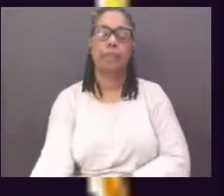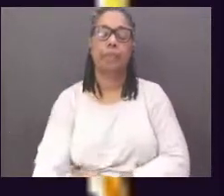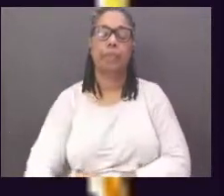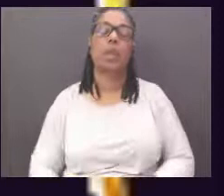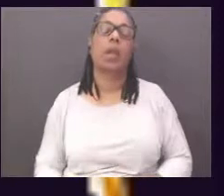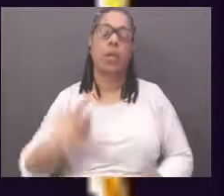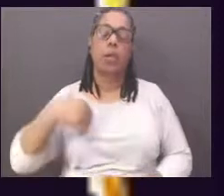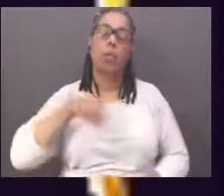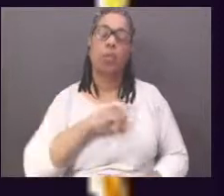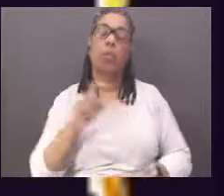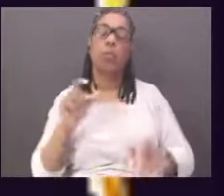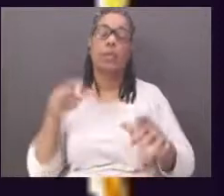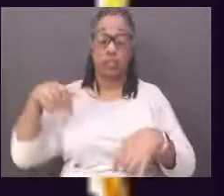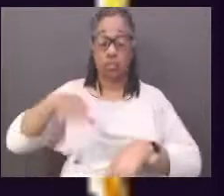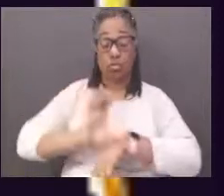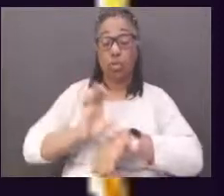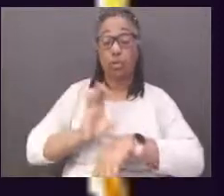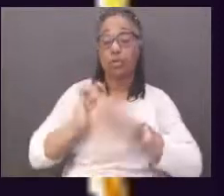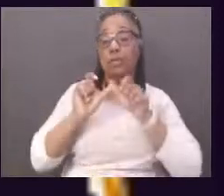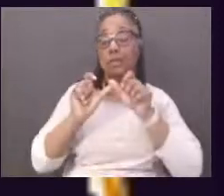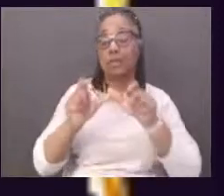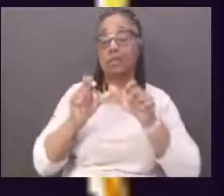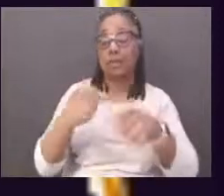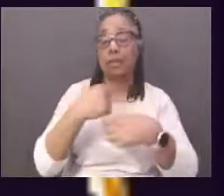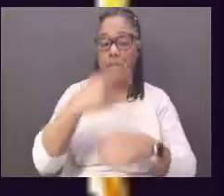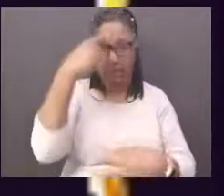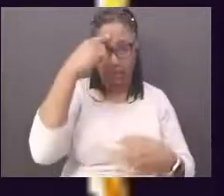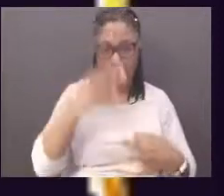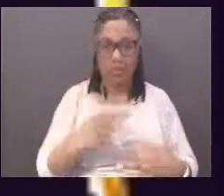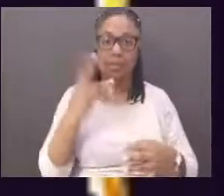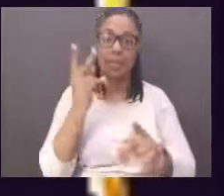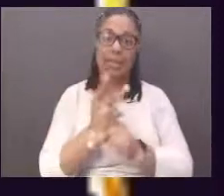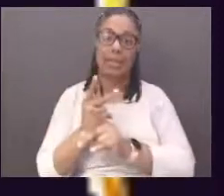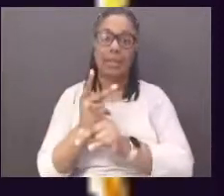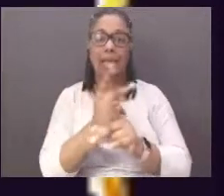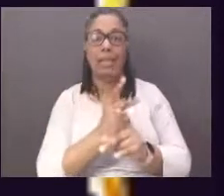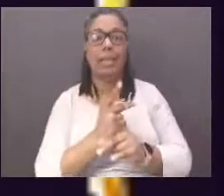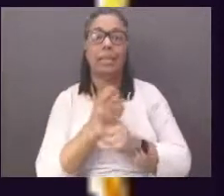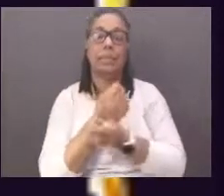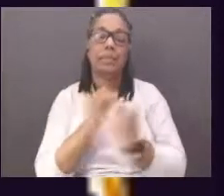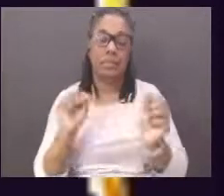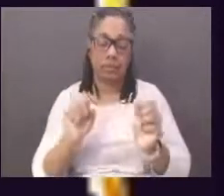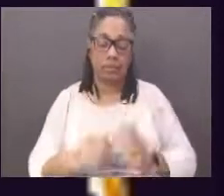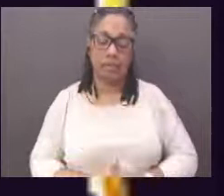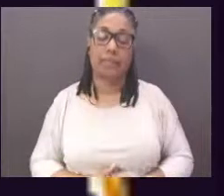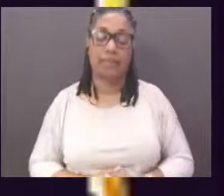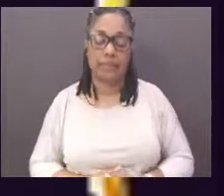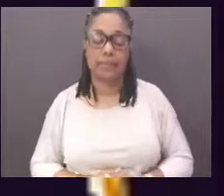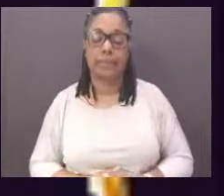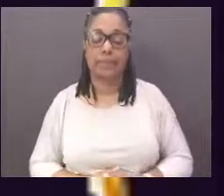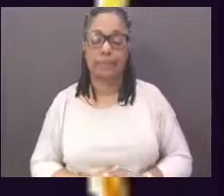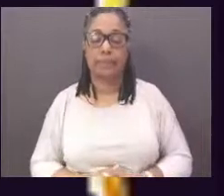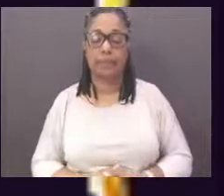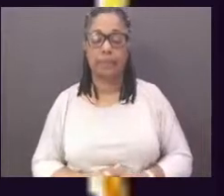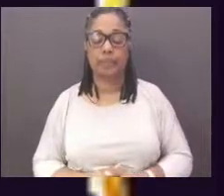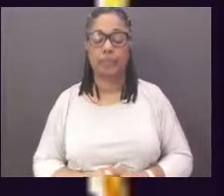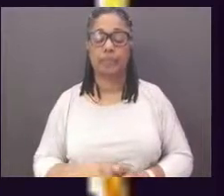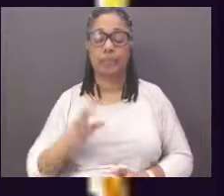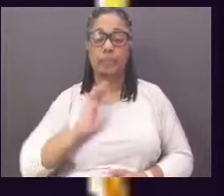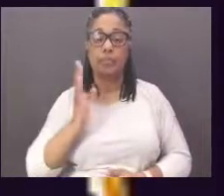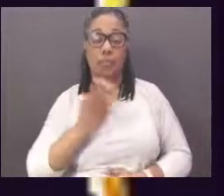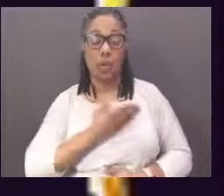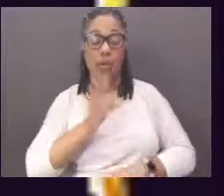you safe. We'll continue to make decisions, even with protocols and procedures that our congregation in our New